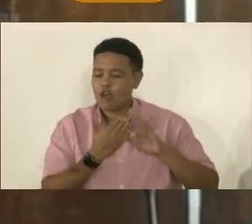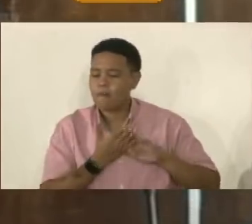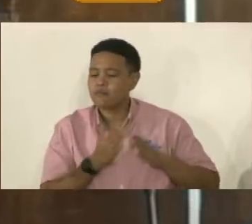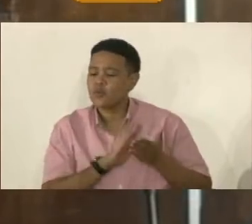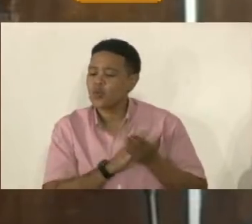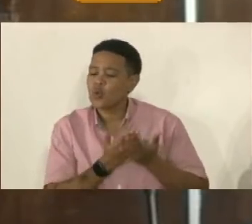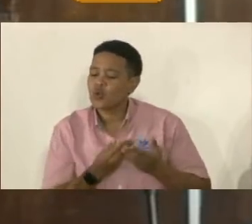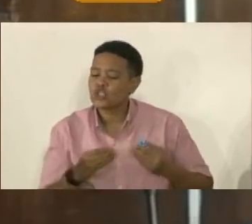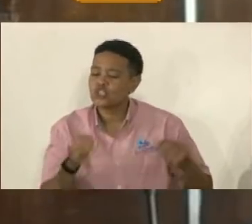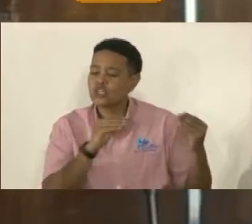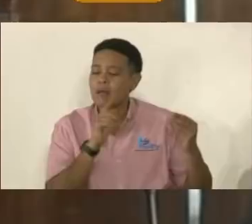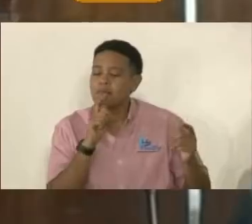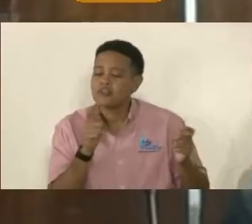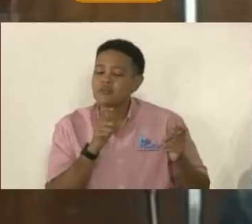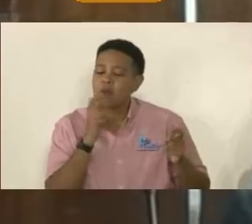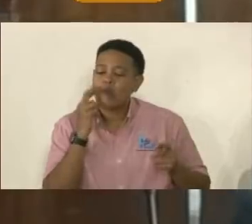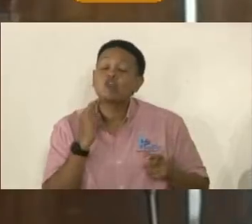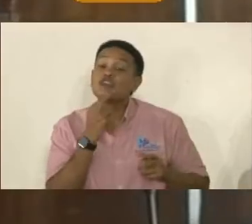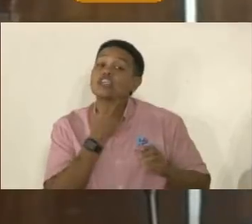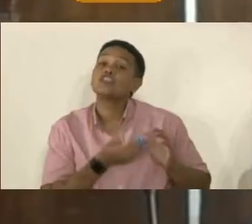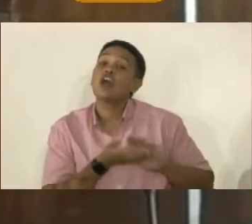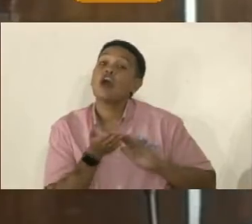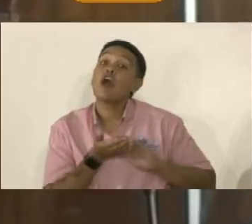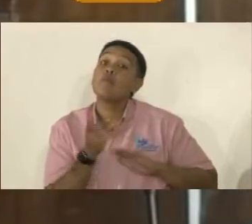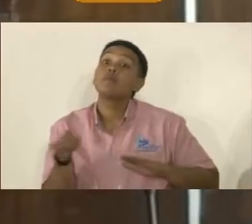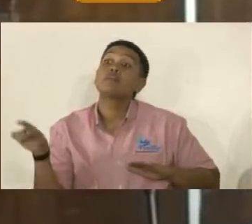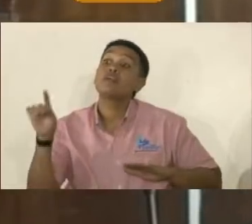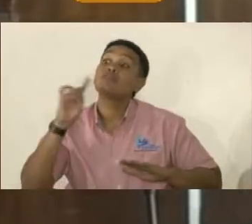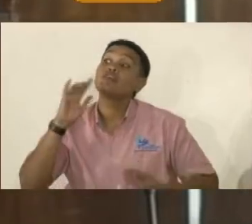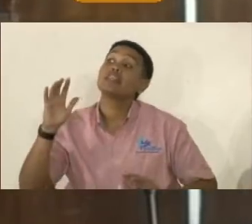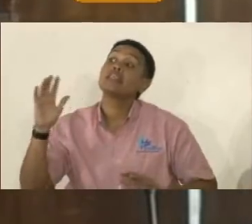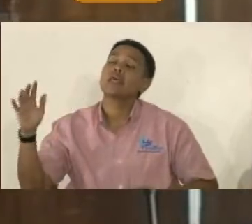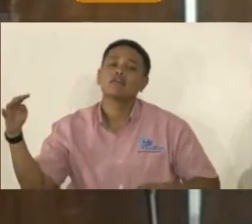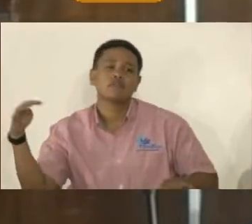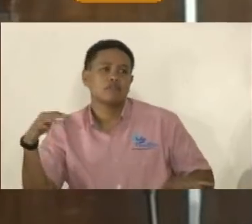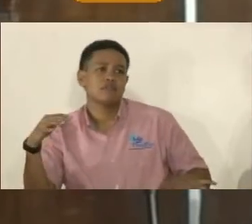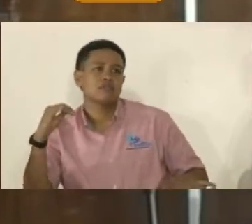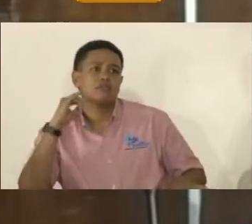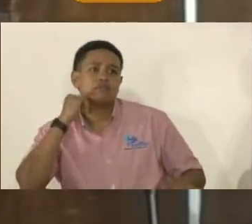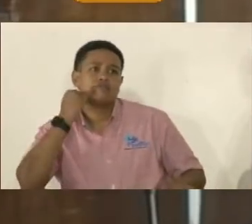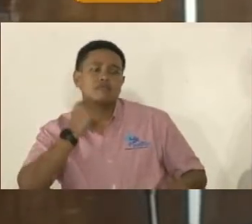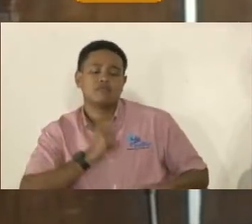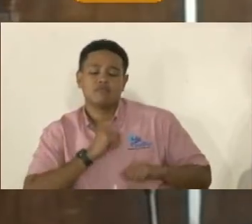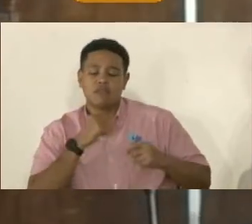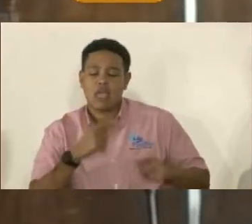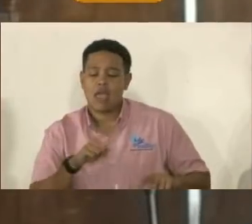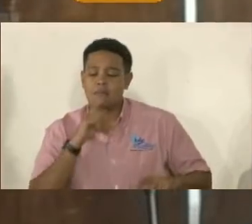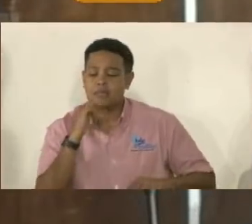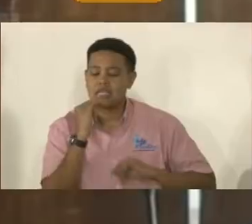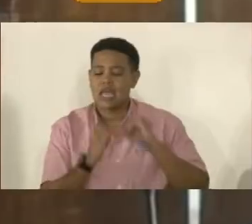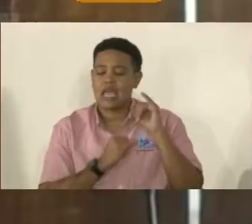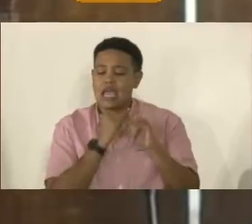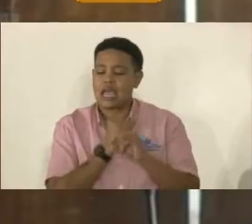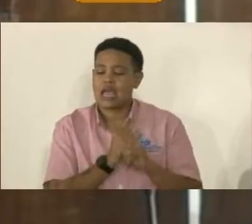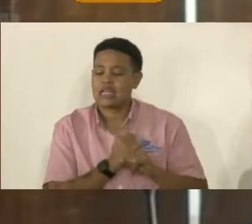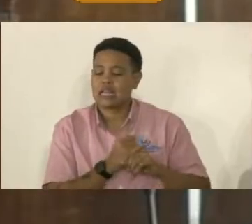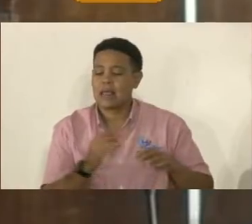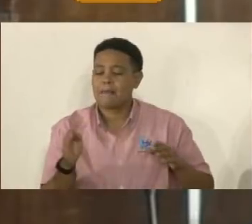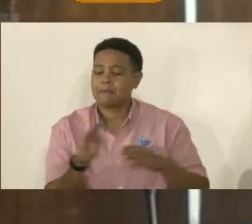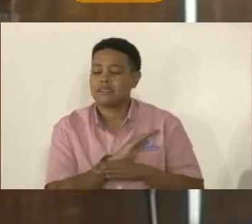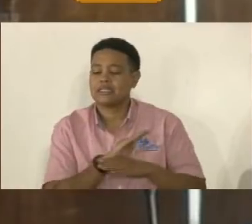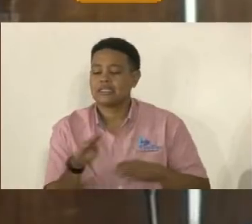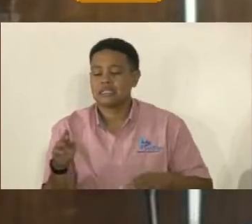small restaurant operator, they've all been left to look on enviously as the international